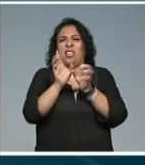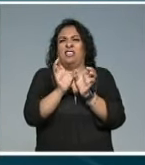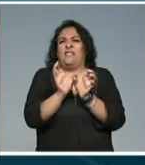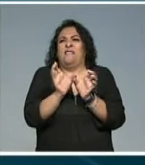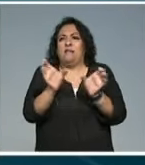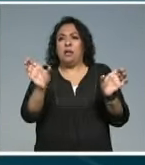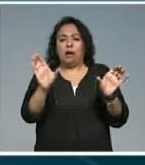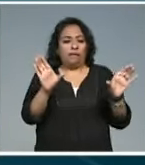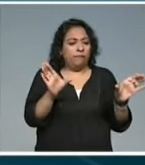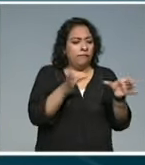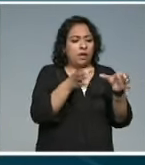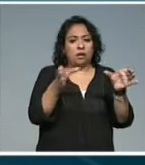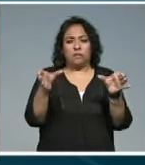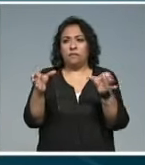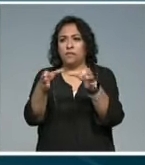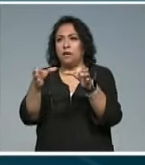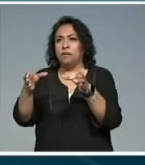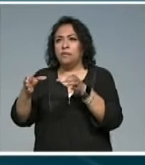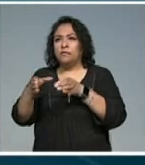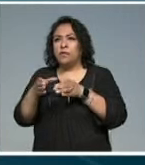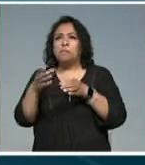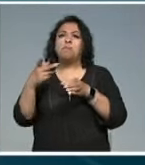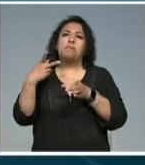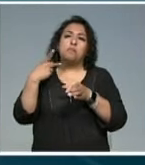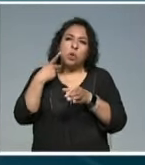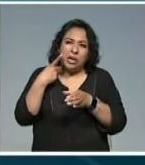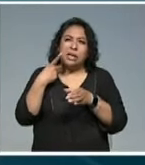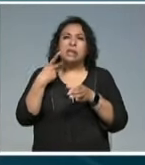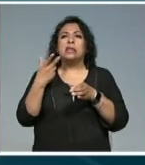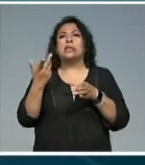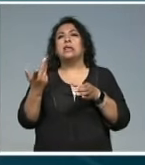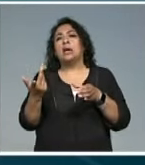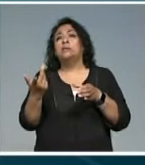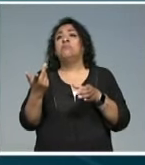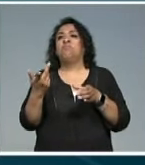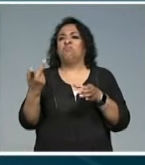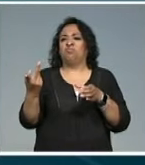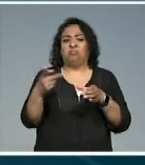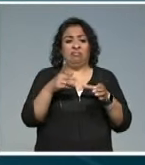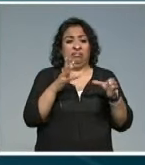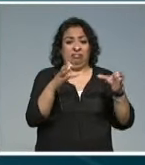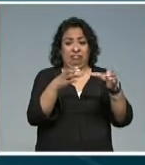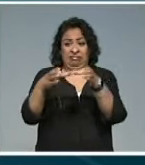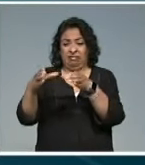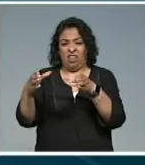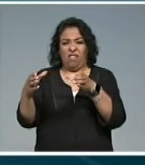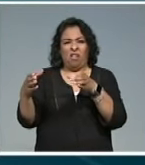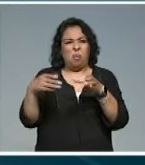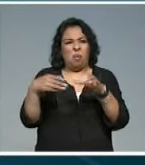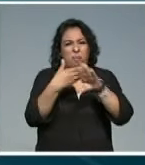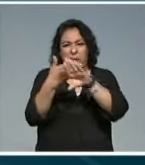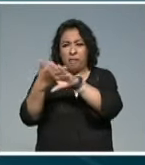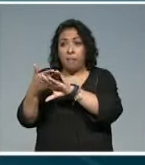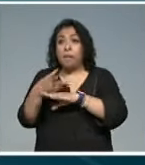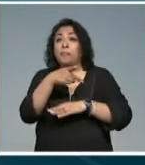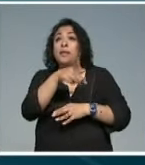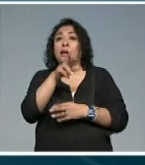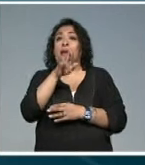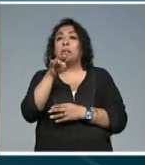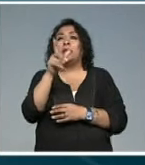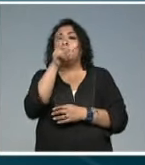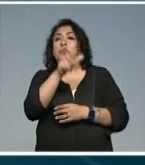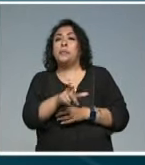with tribes, political tribes, fighting each other. Rampini se refirió también a la